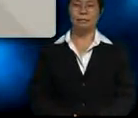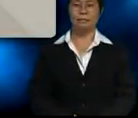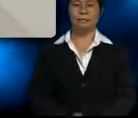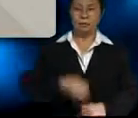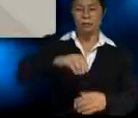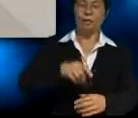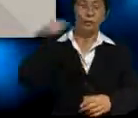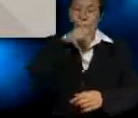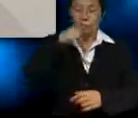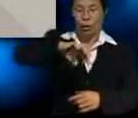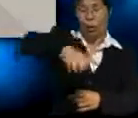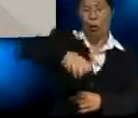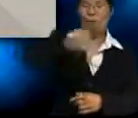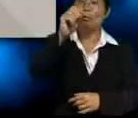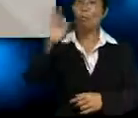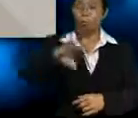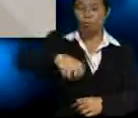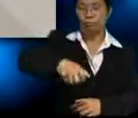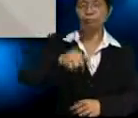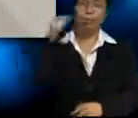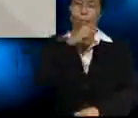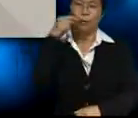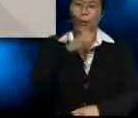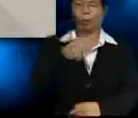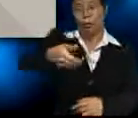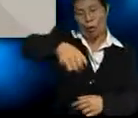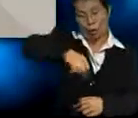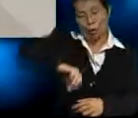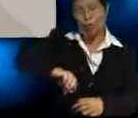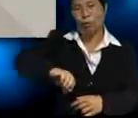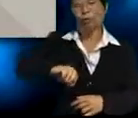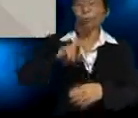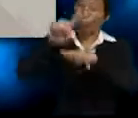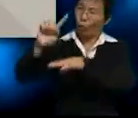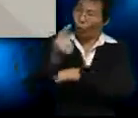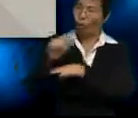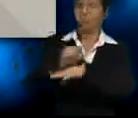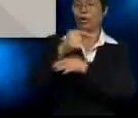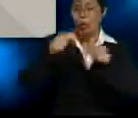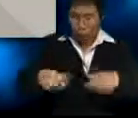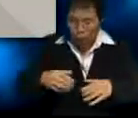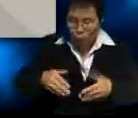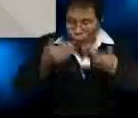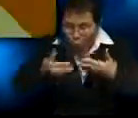Turn off tap when you're brushing your teeth. Turn it on only when you rinse